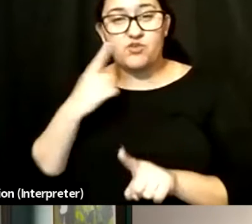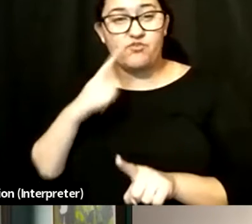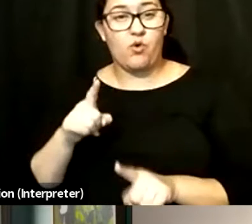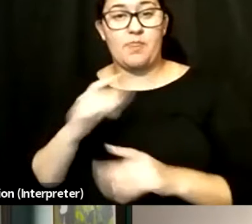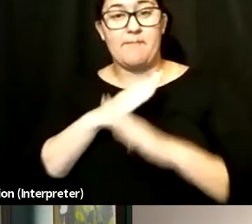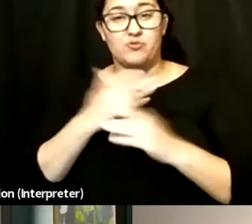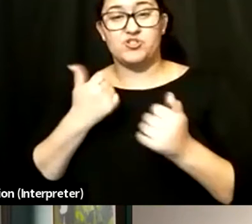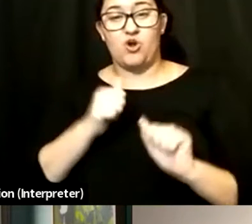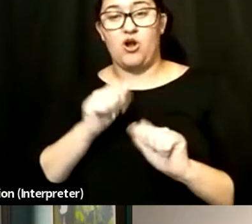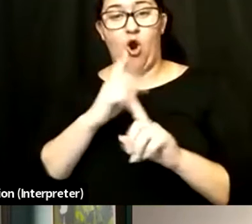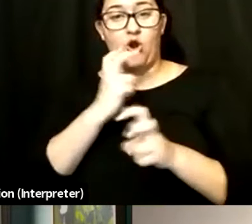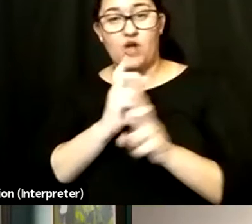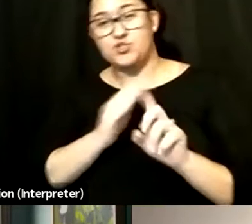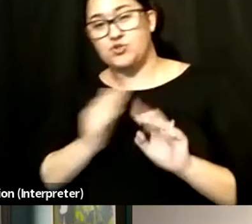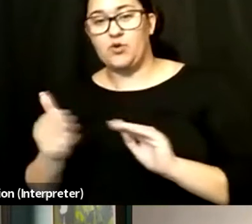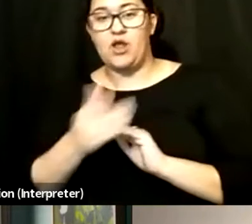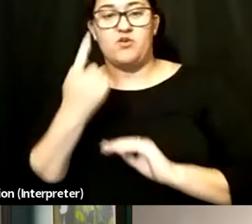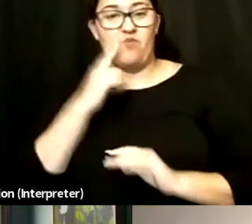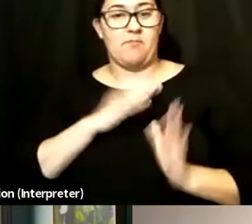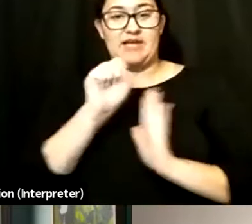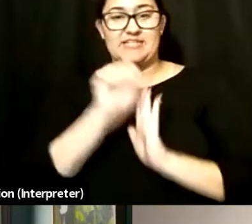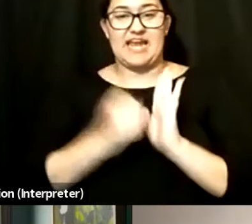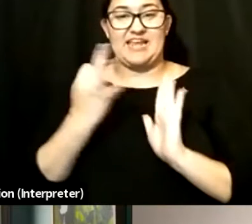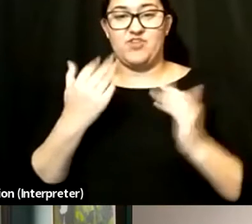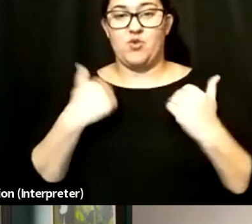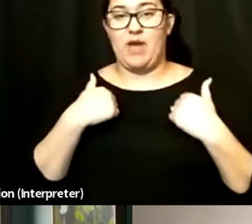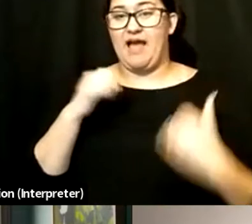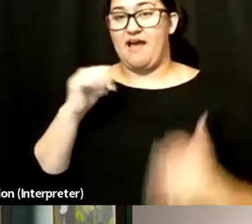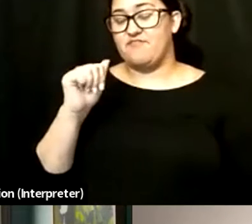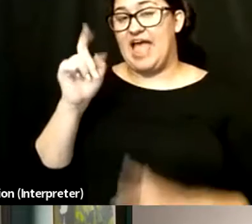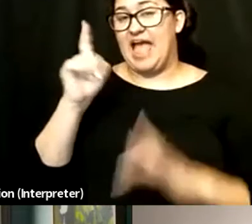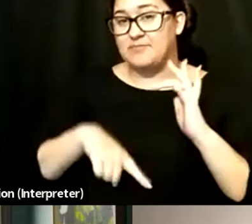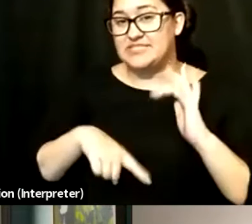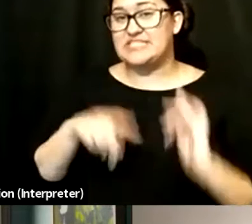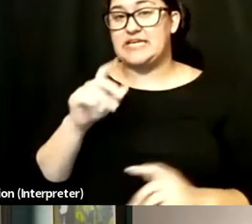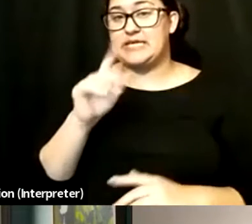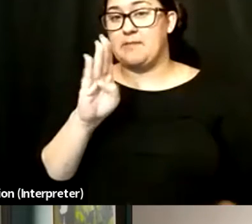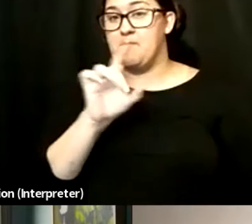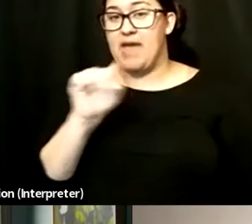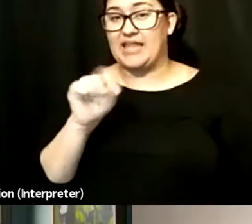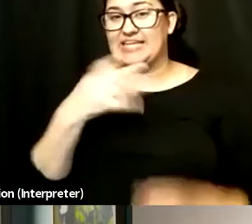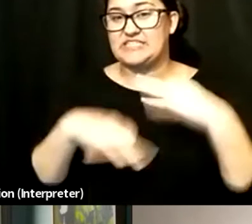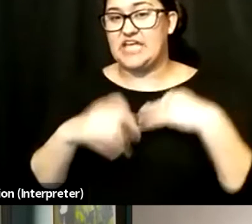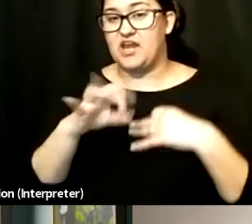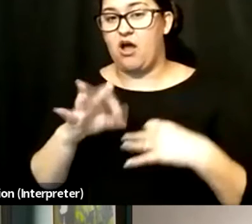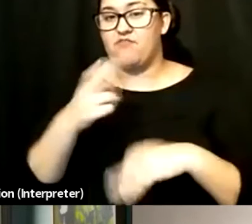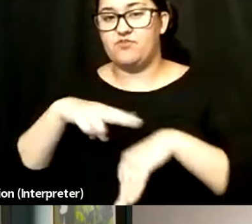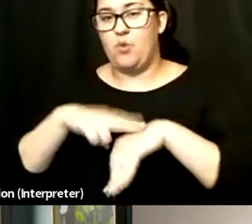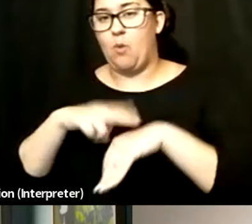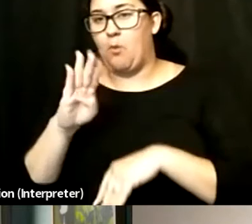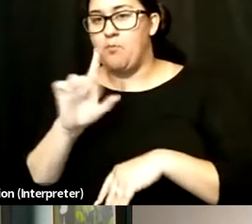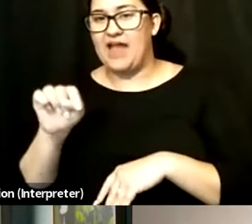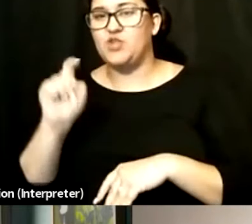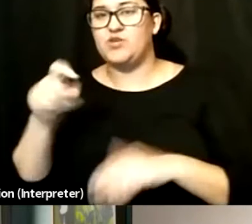point, in my state, if you choose an absentee ballot for disability rather than just a mail-in ballot, you then need a doctor's note